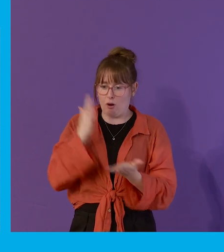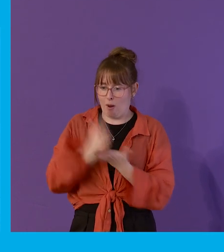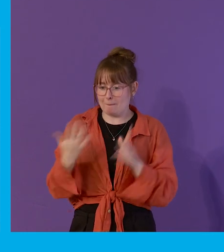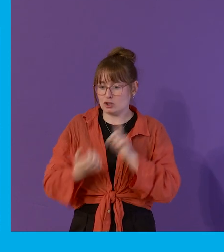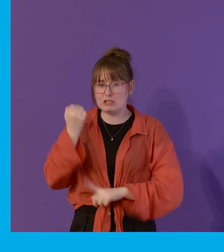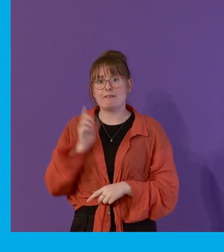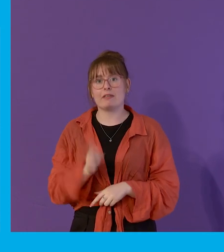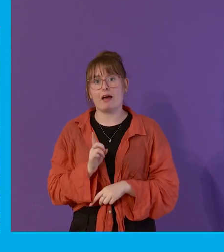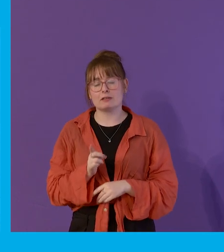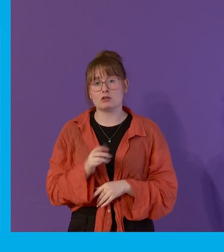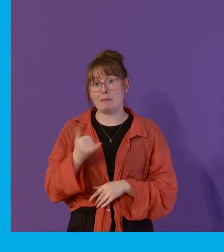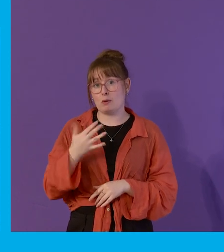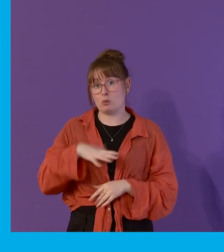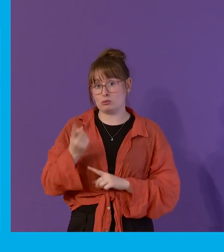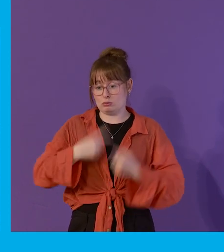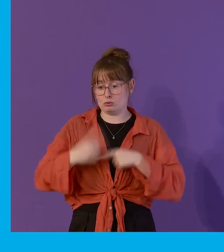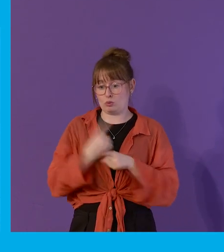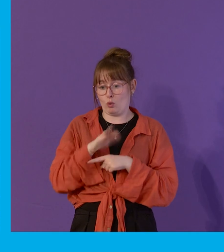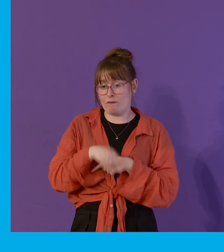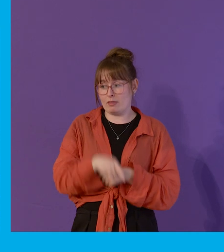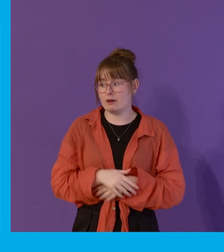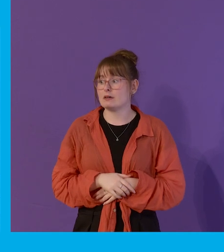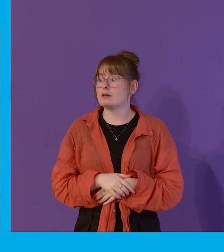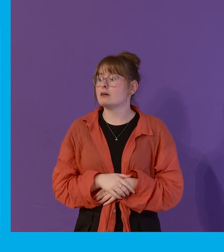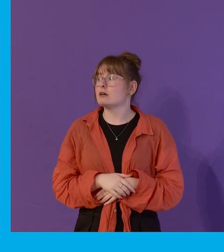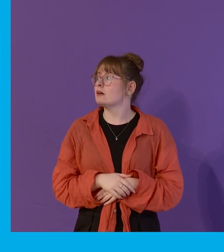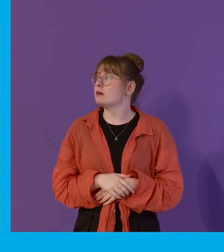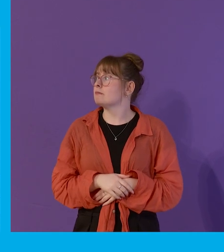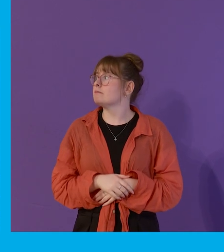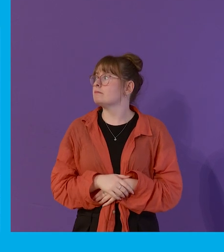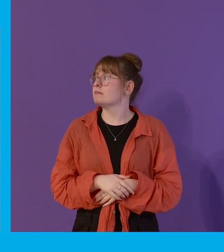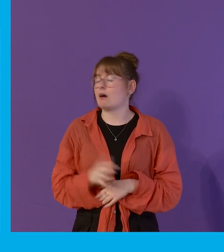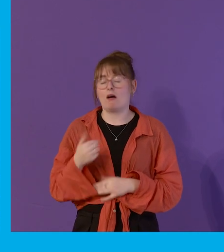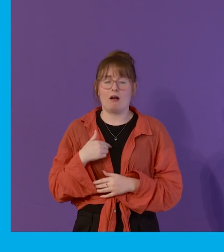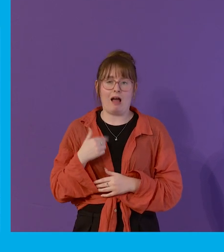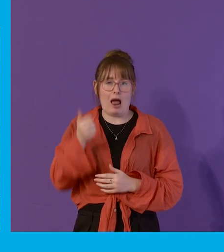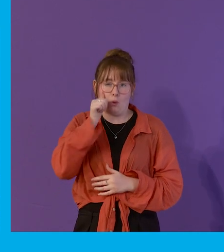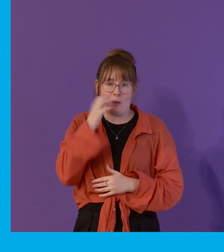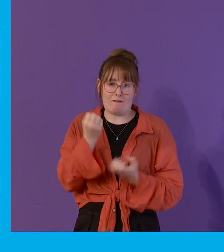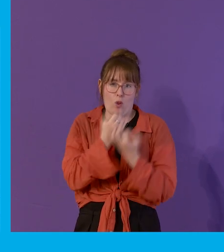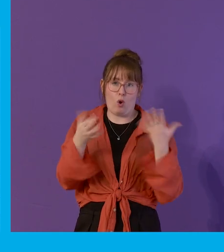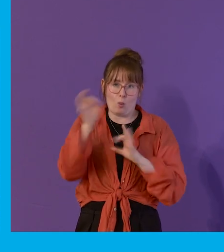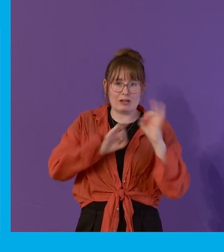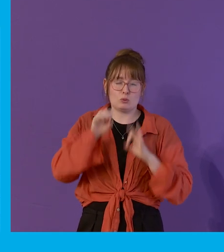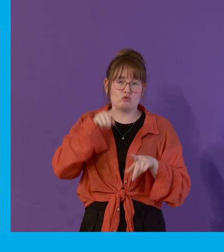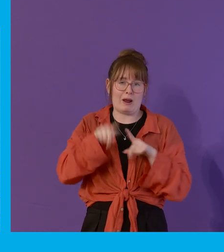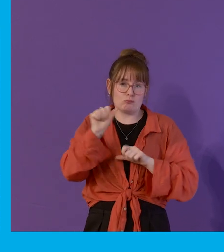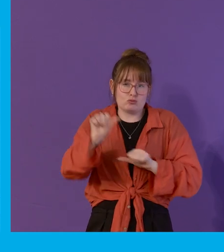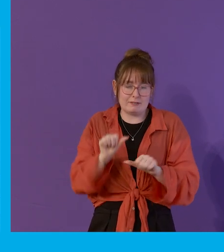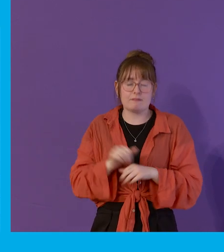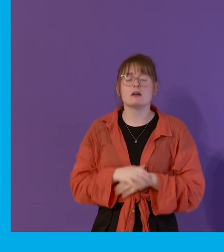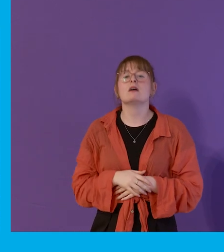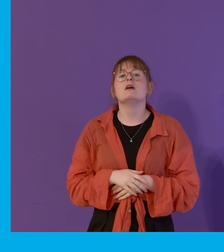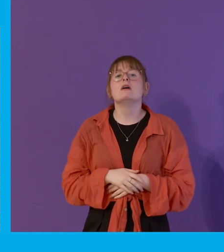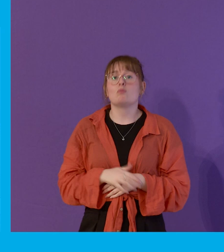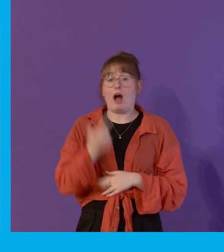to powers of competency or PB. I'll come very briefly because I'm conscious there's lots of other people want to come in. And also